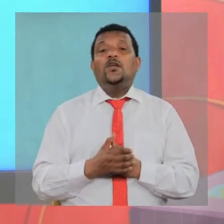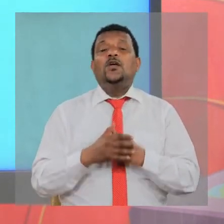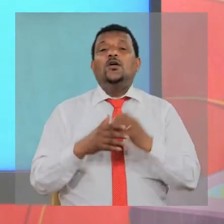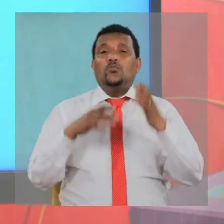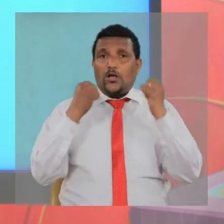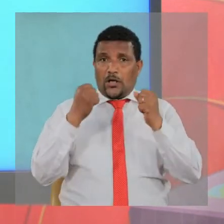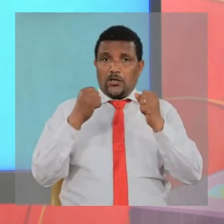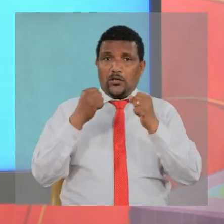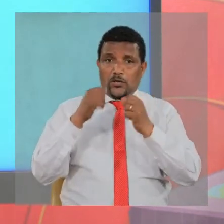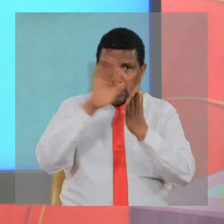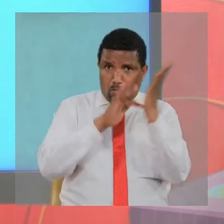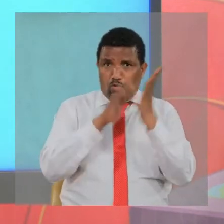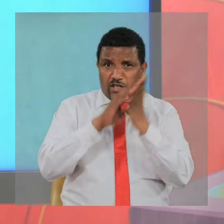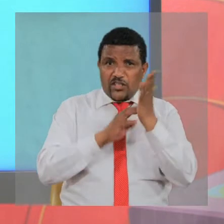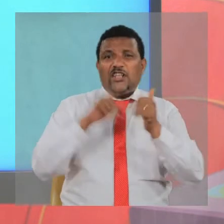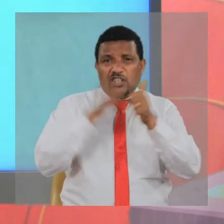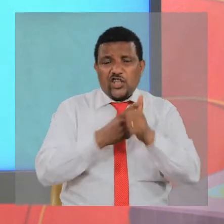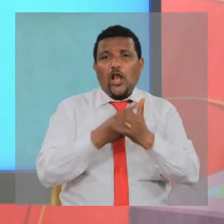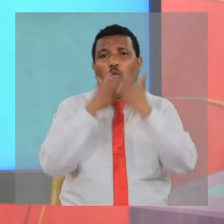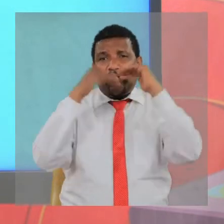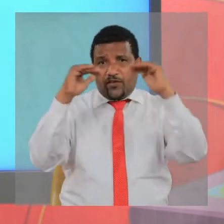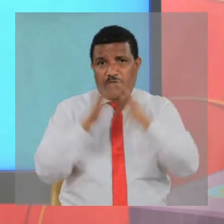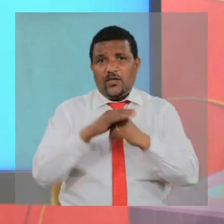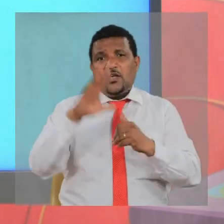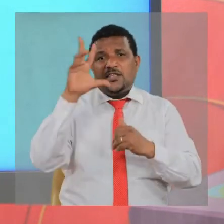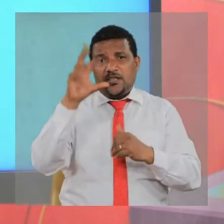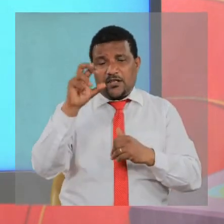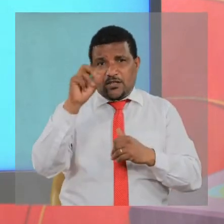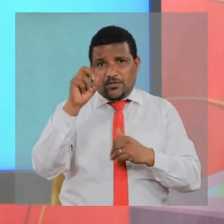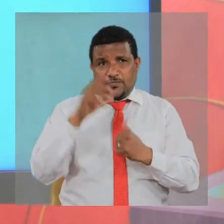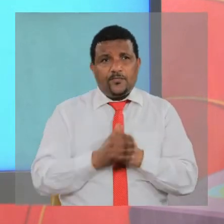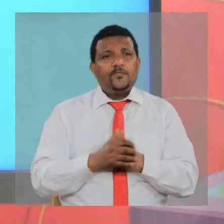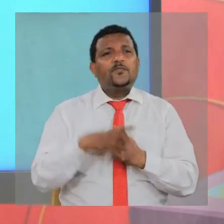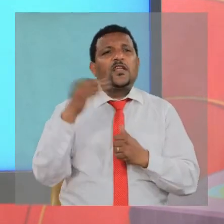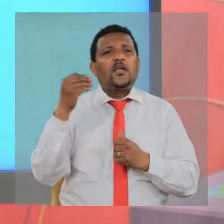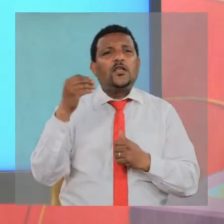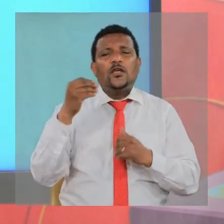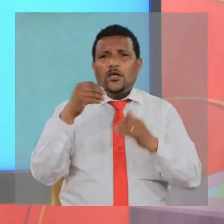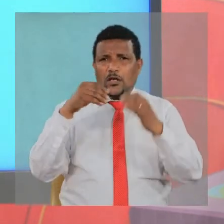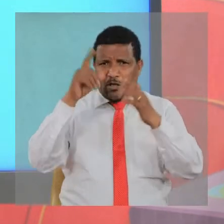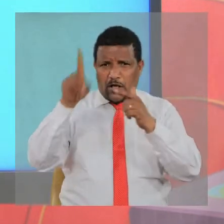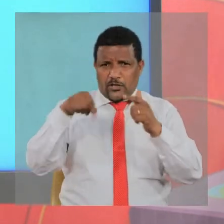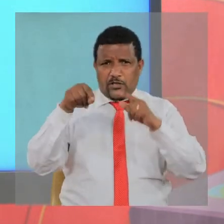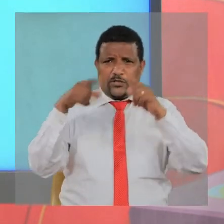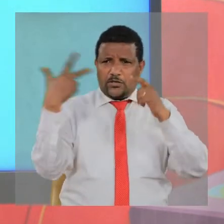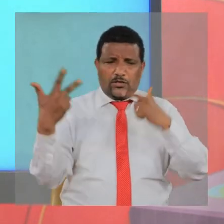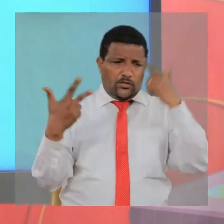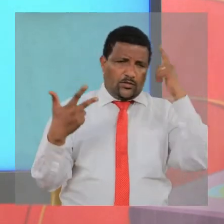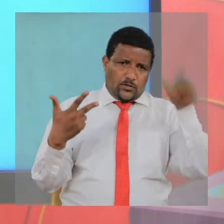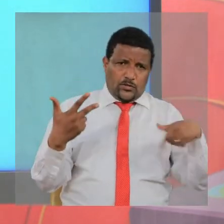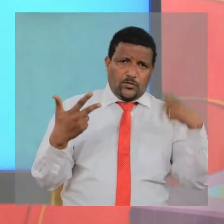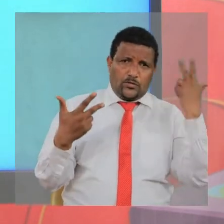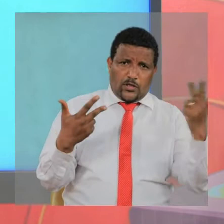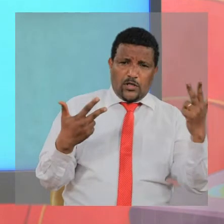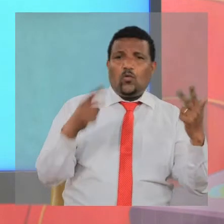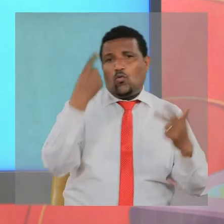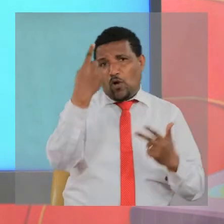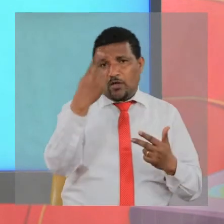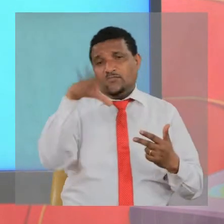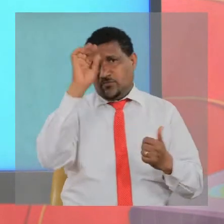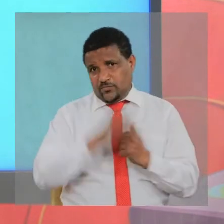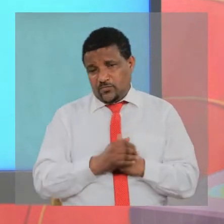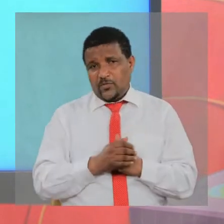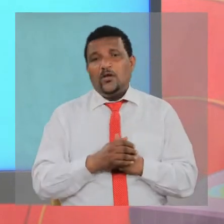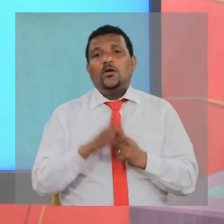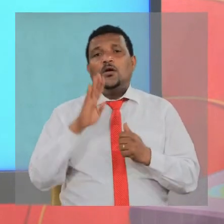we calculated the initial quantity, which is 30, and when we cancel 3 for 3, we left with 1 here,